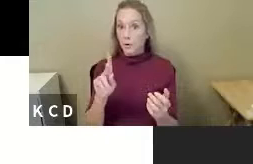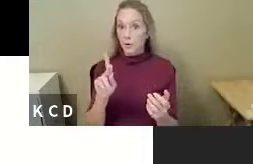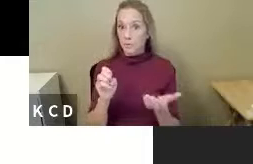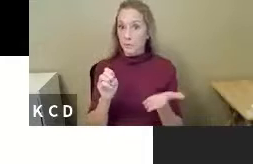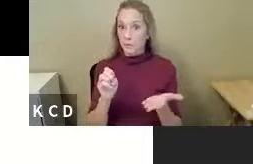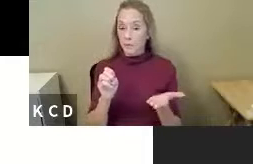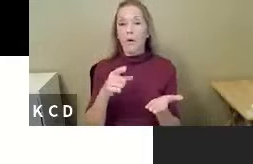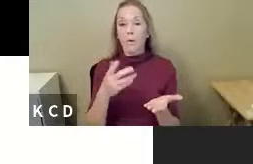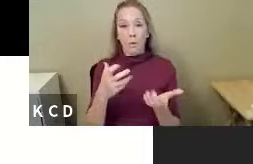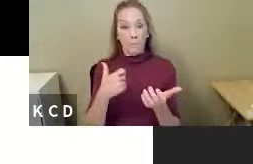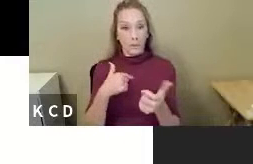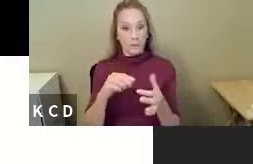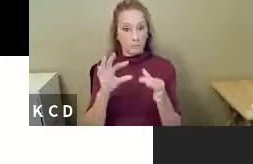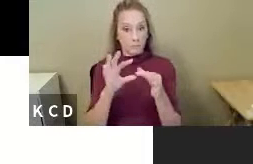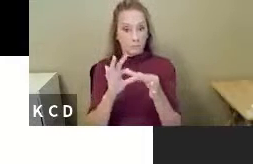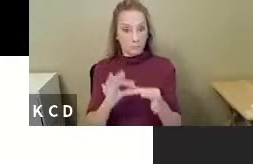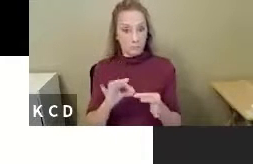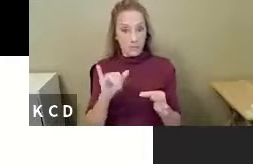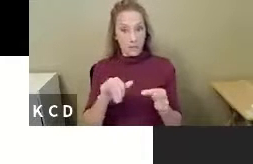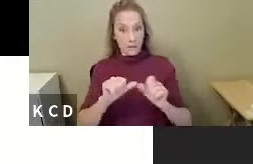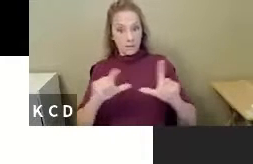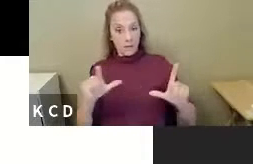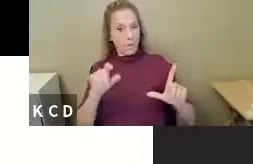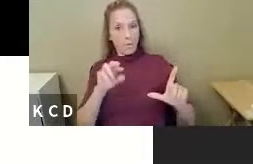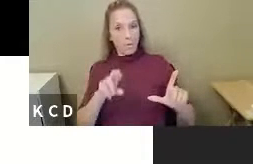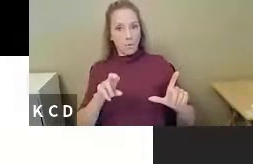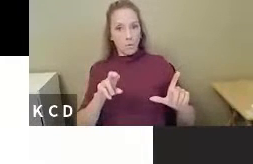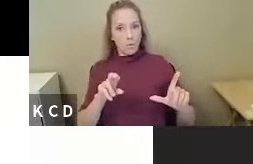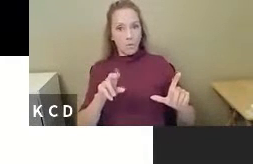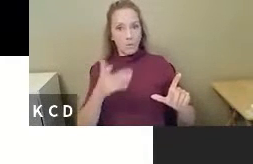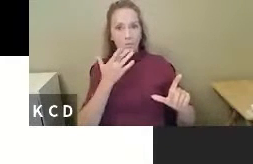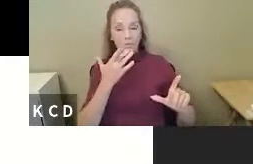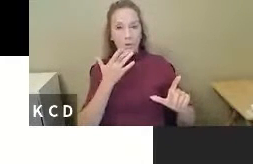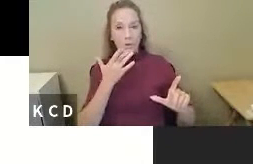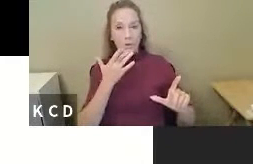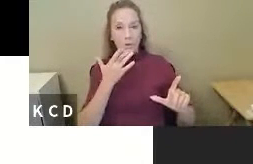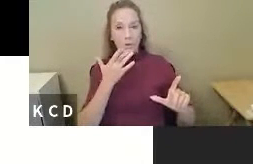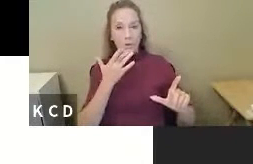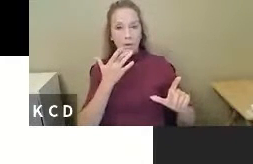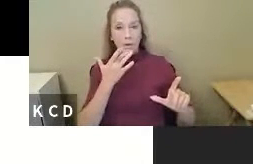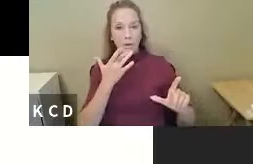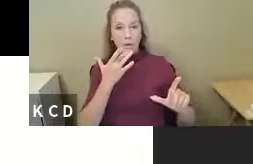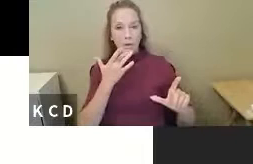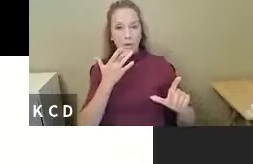through the slide presentation, or do you want to just have a discussion about?